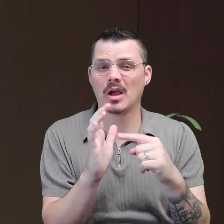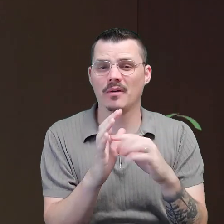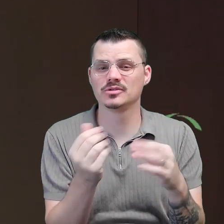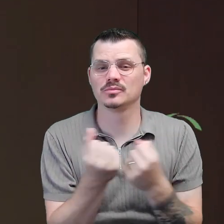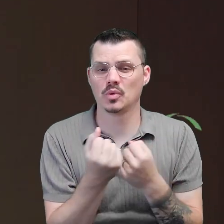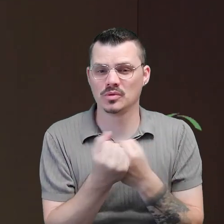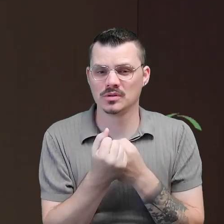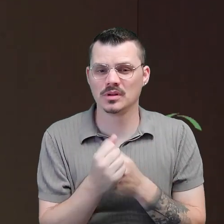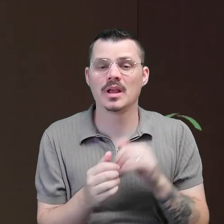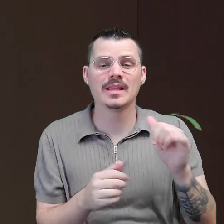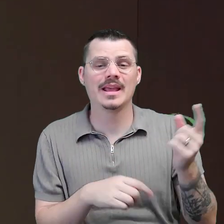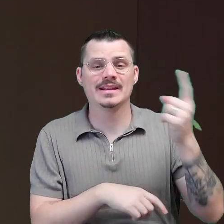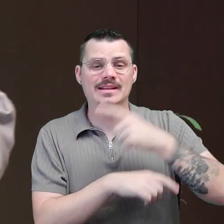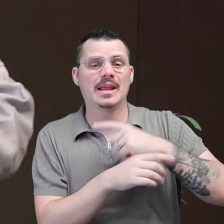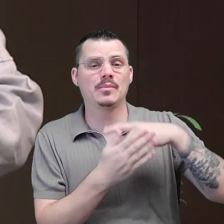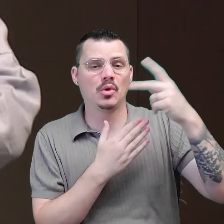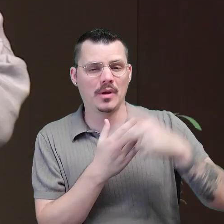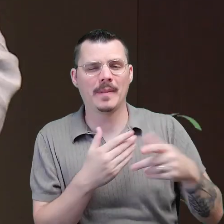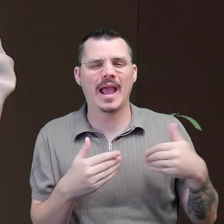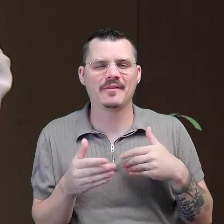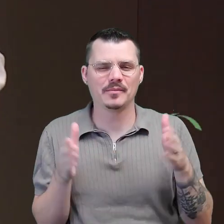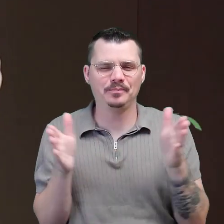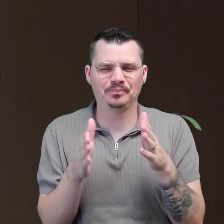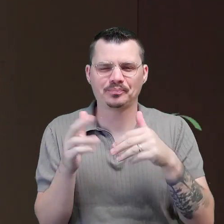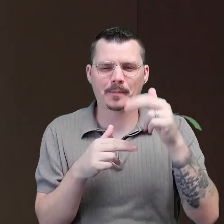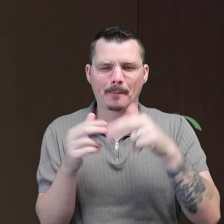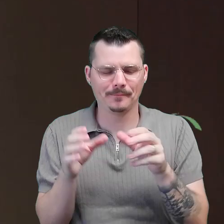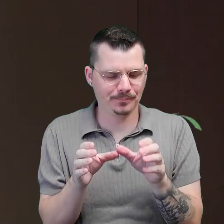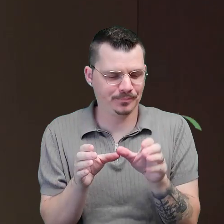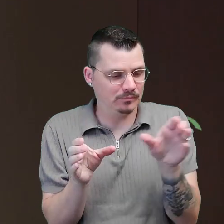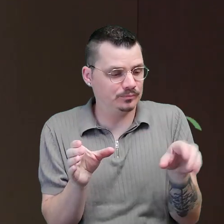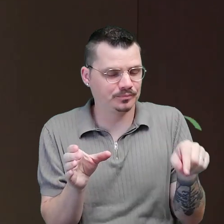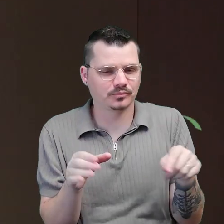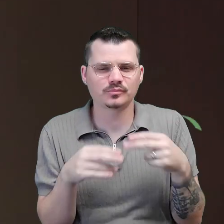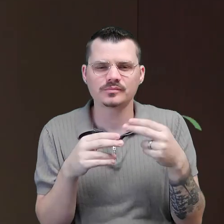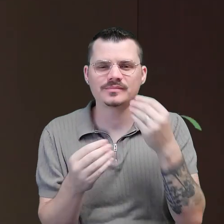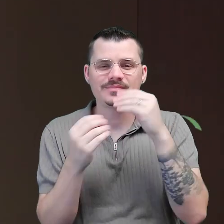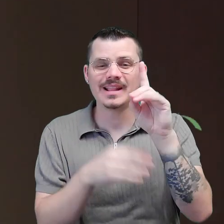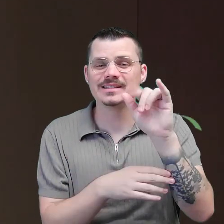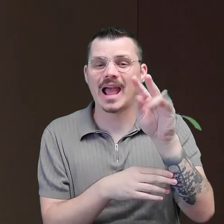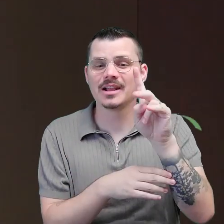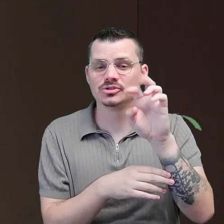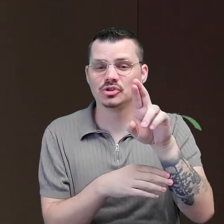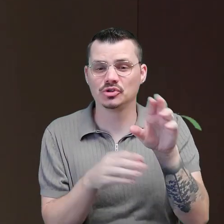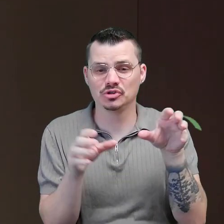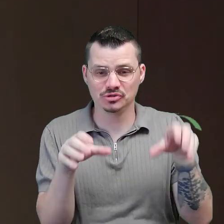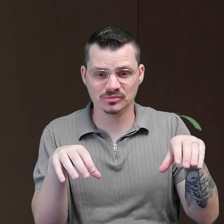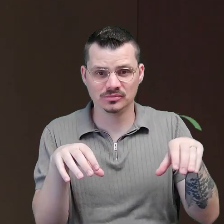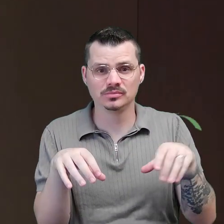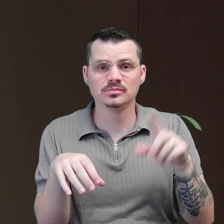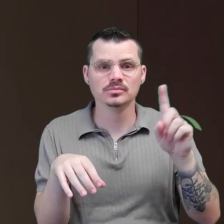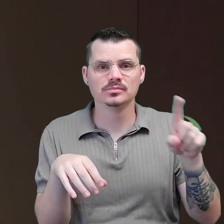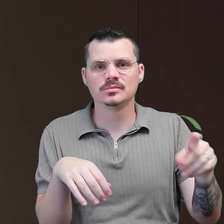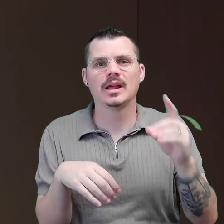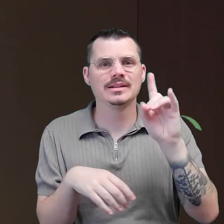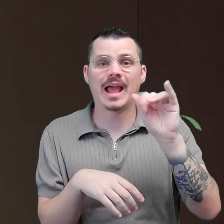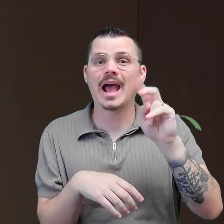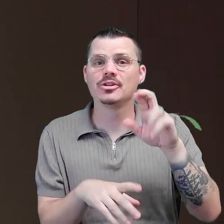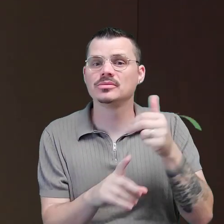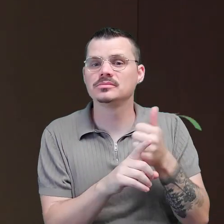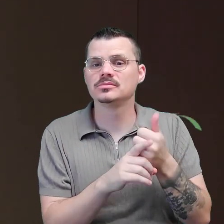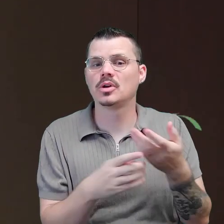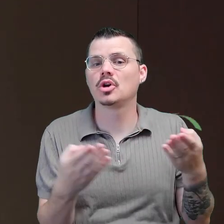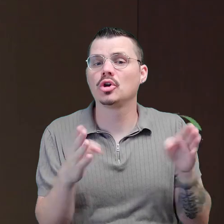in this one-day program, there's a tiny little building next door that had been a diner, where the diner